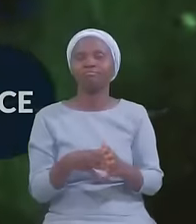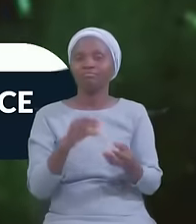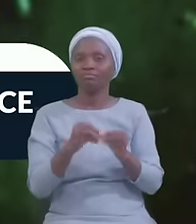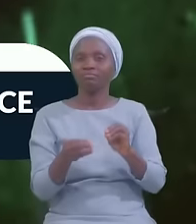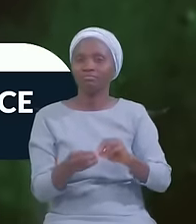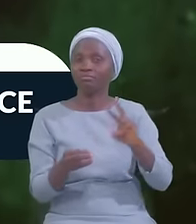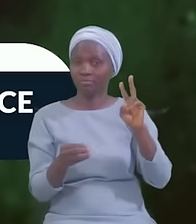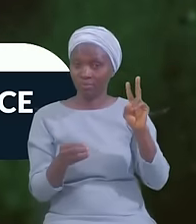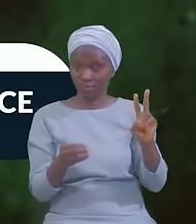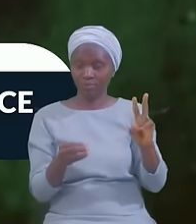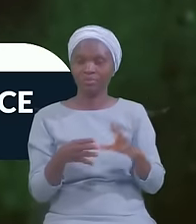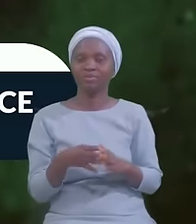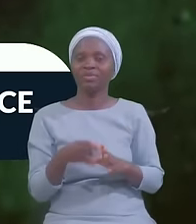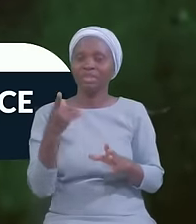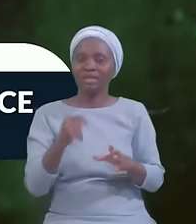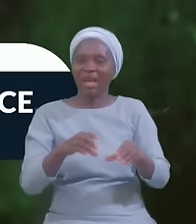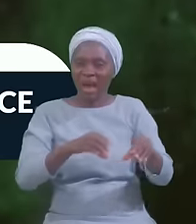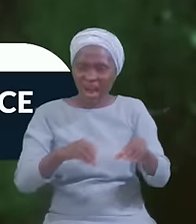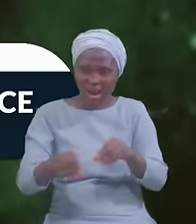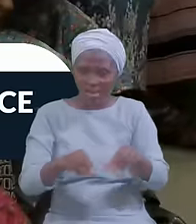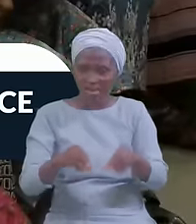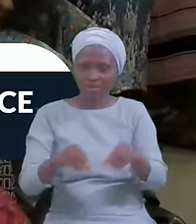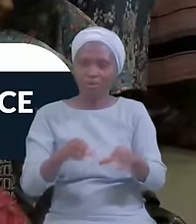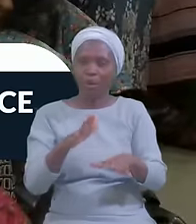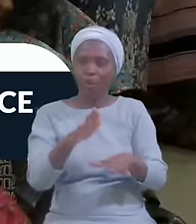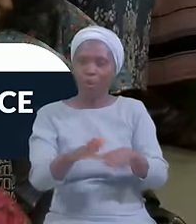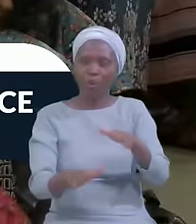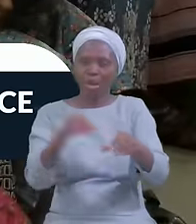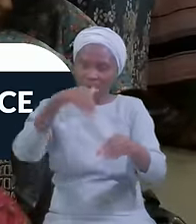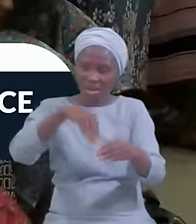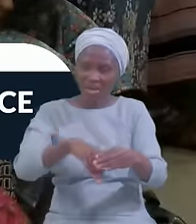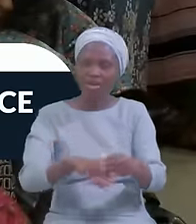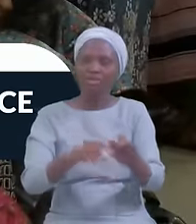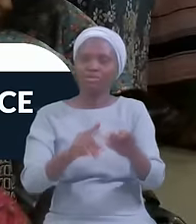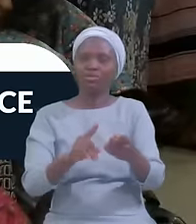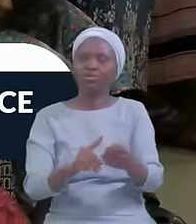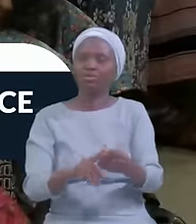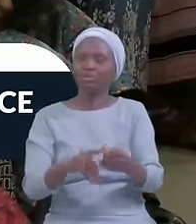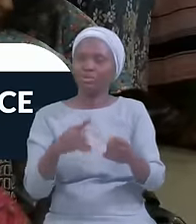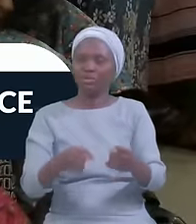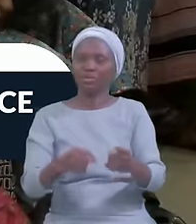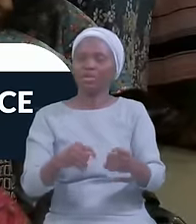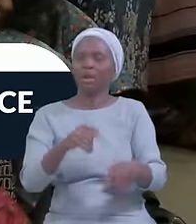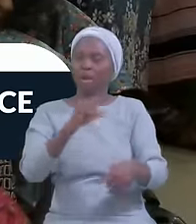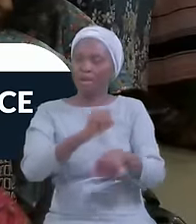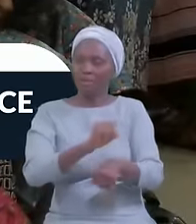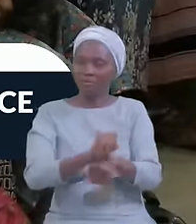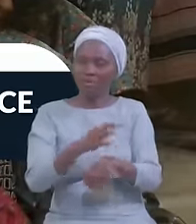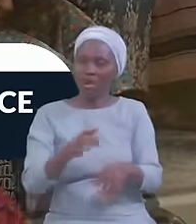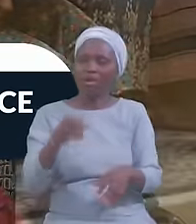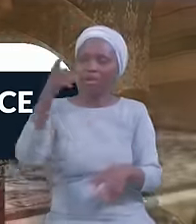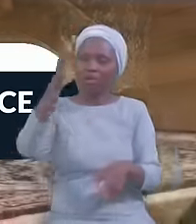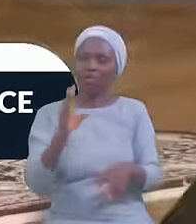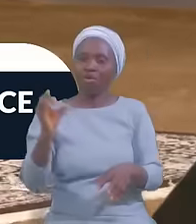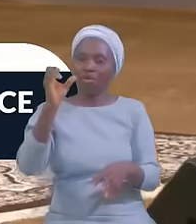walk into the performance of God's promises. Actually, when